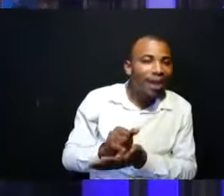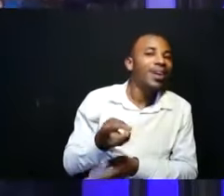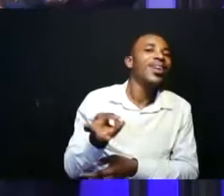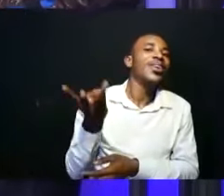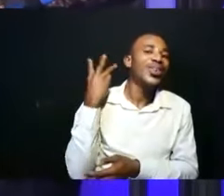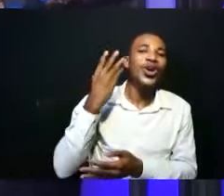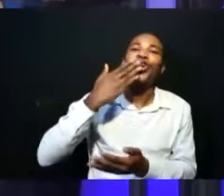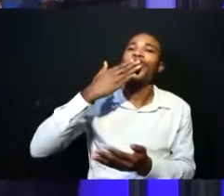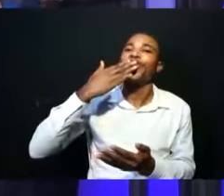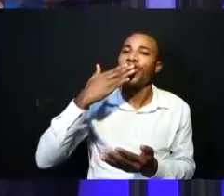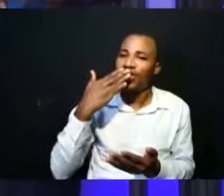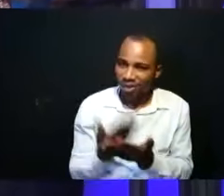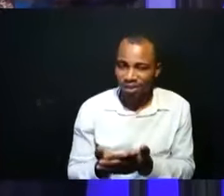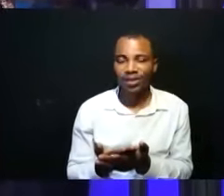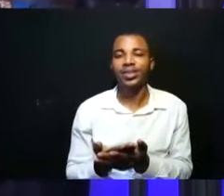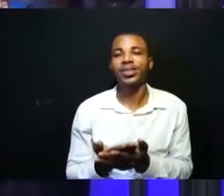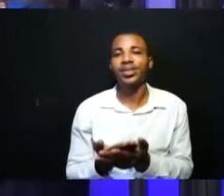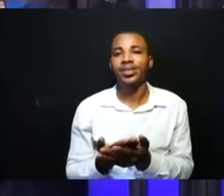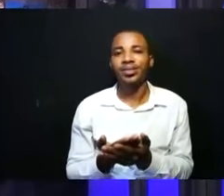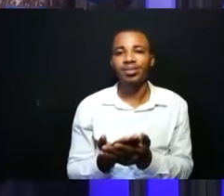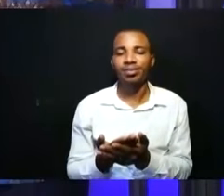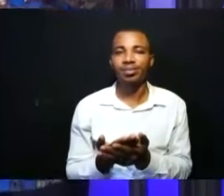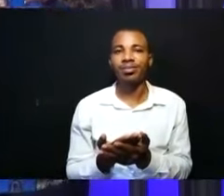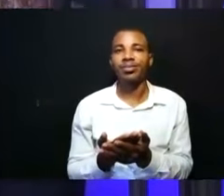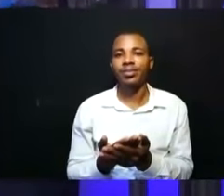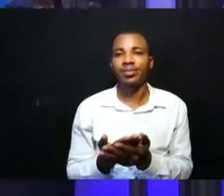good. Verse